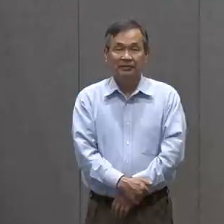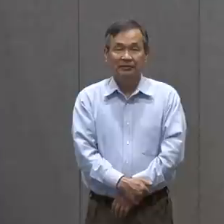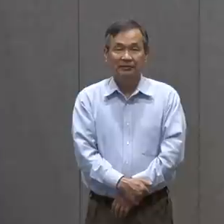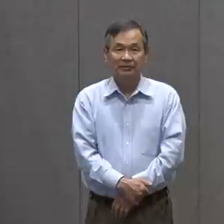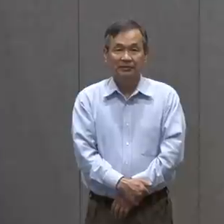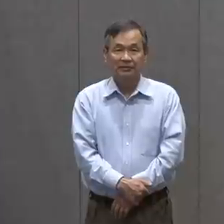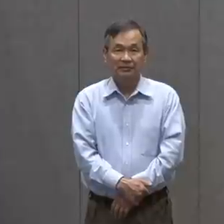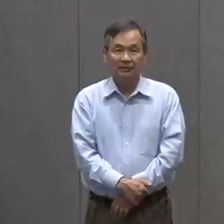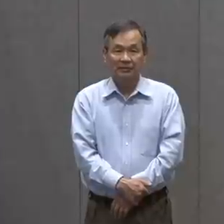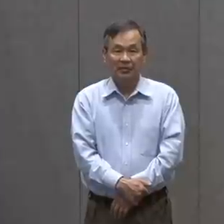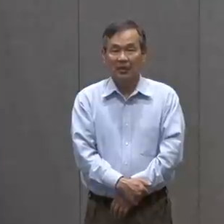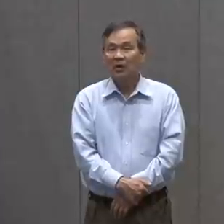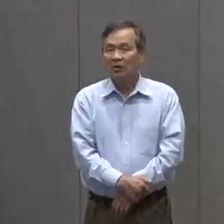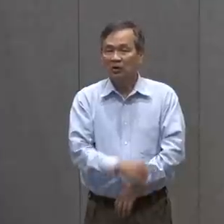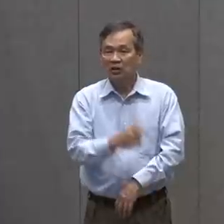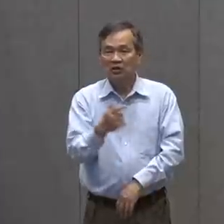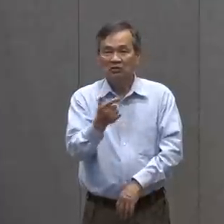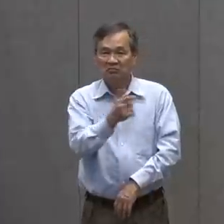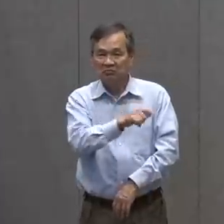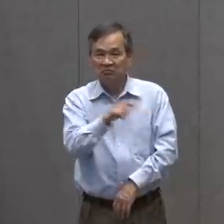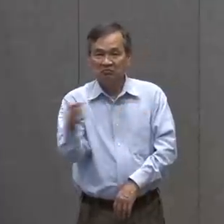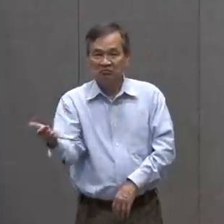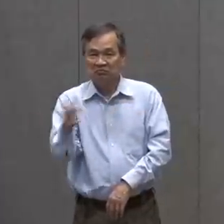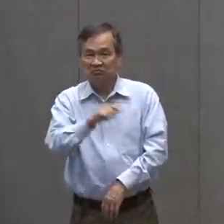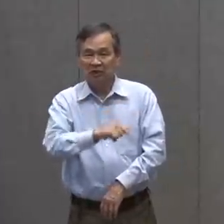So again, we're just alternating our plays.